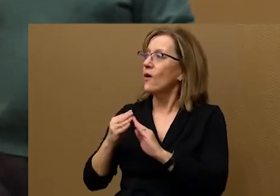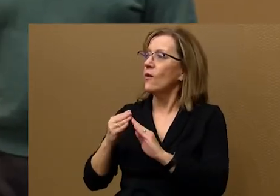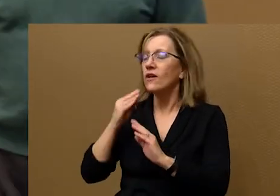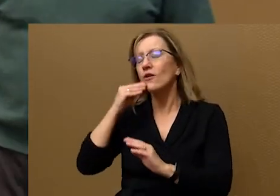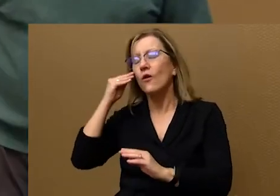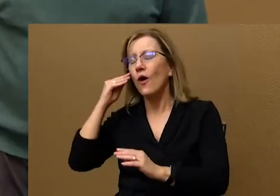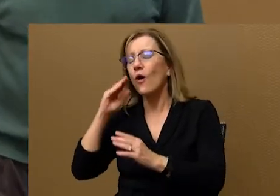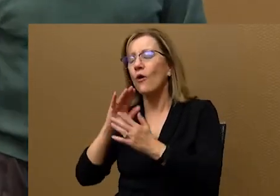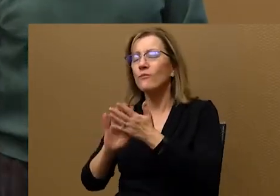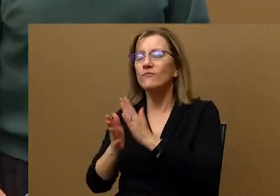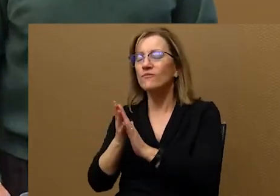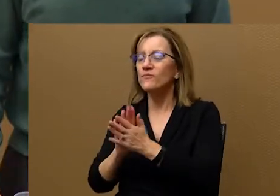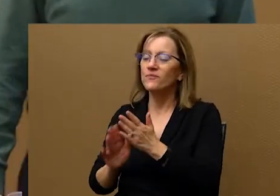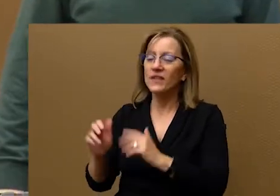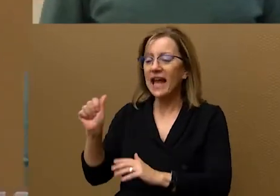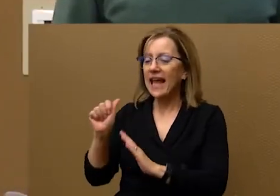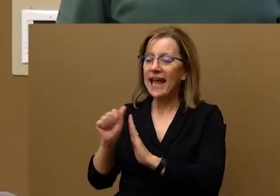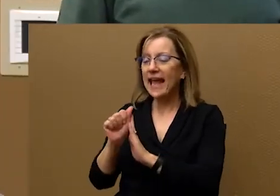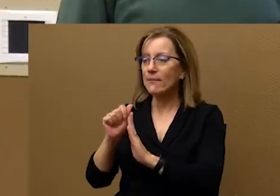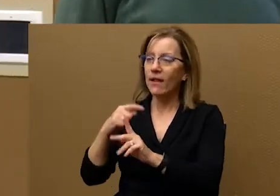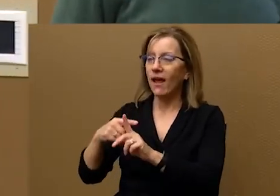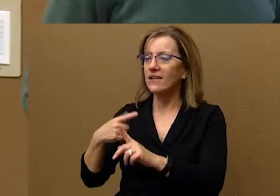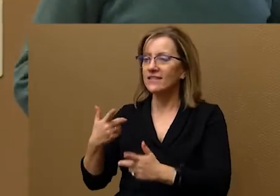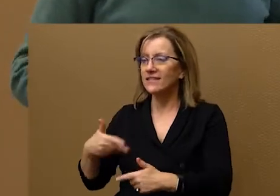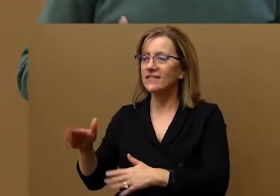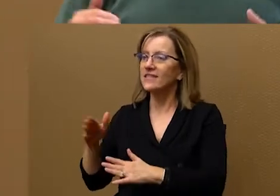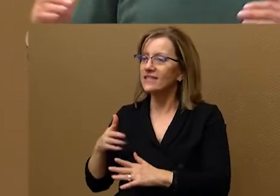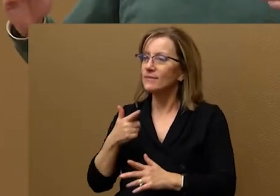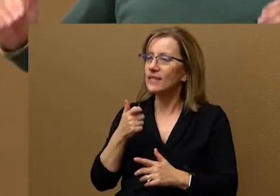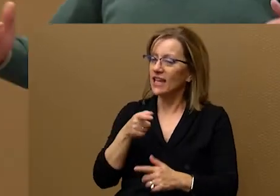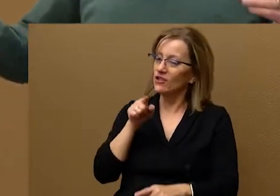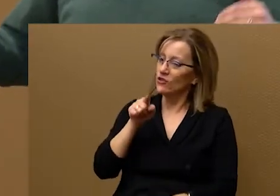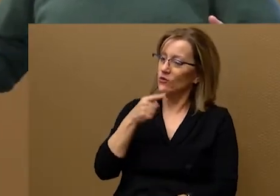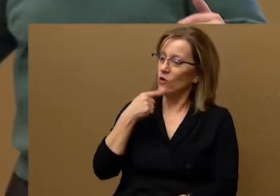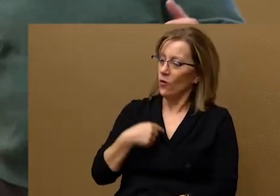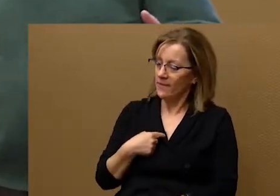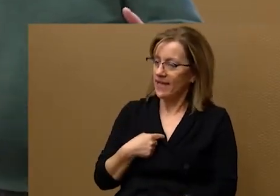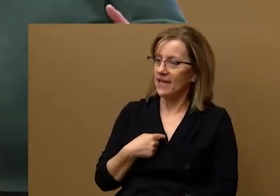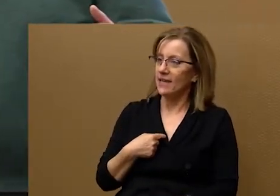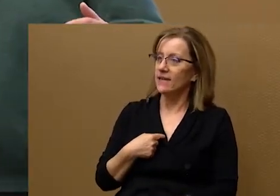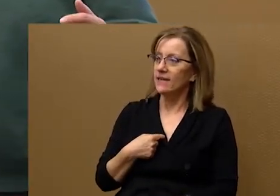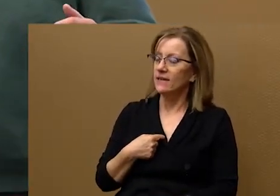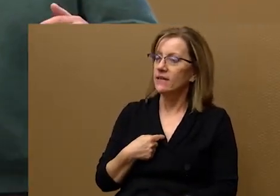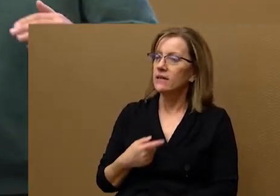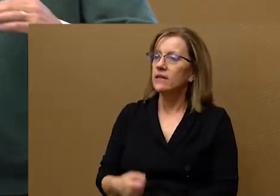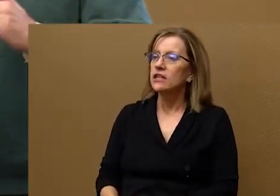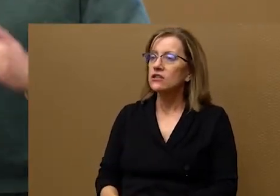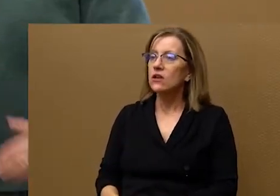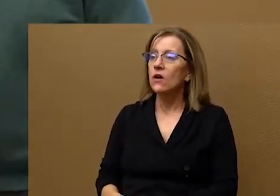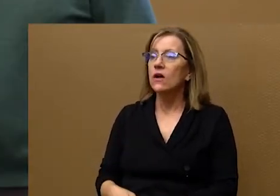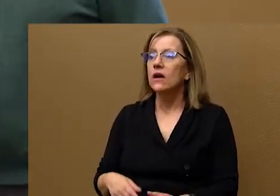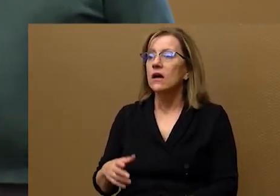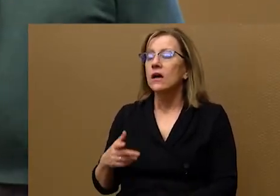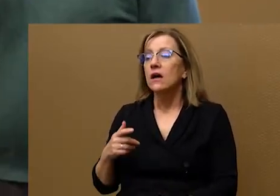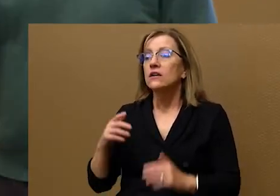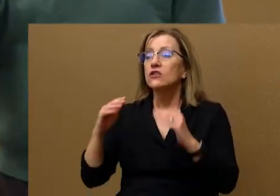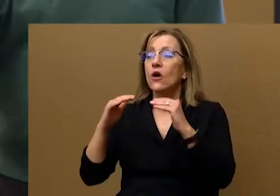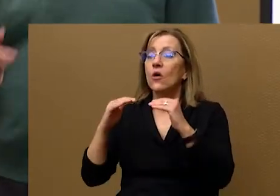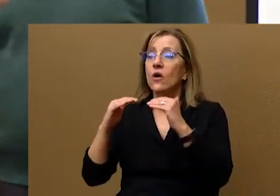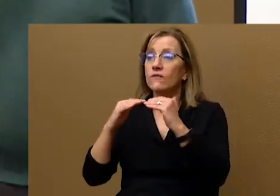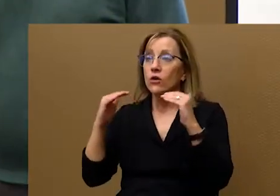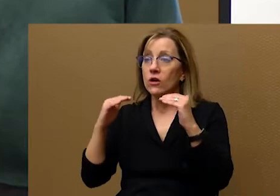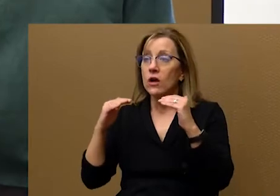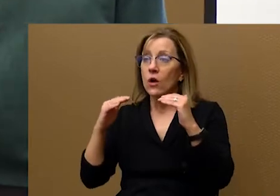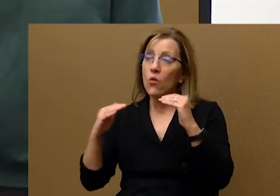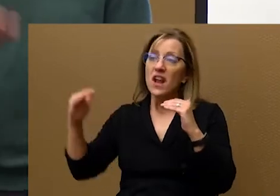maxing out at B. Does that make sense? So the one down work, you know, one up is always when I'm telling